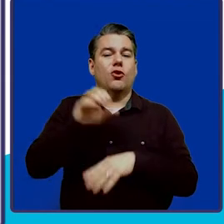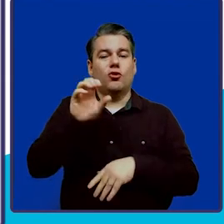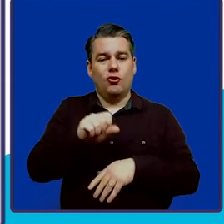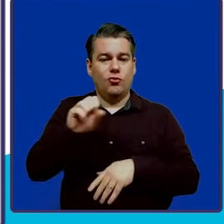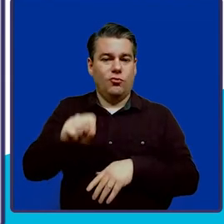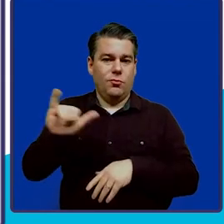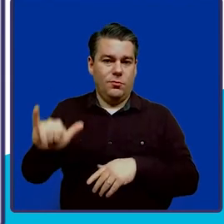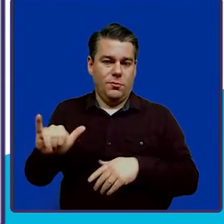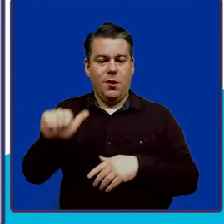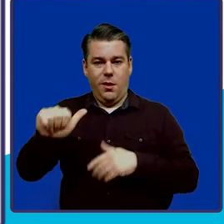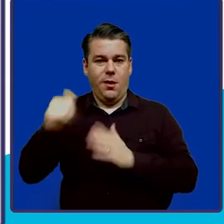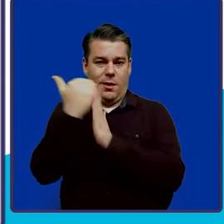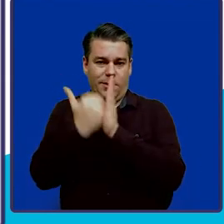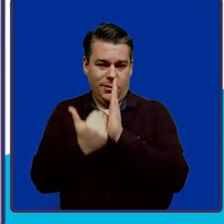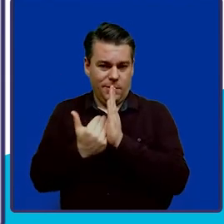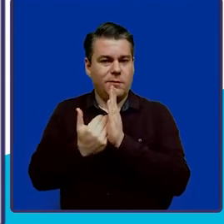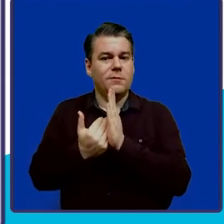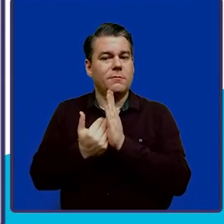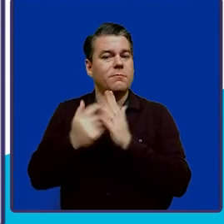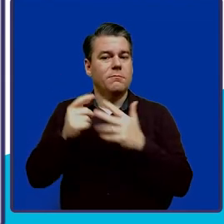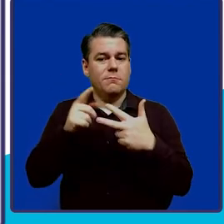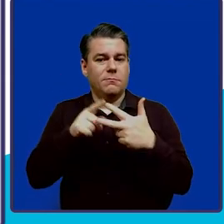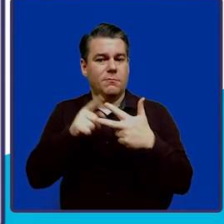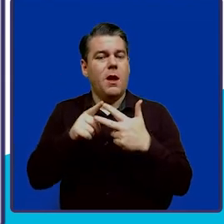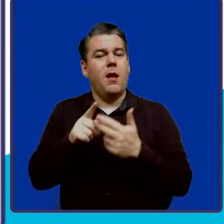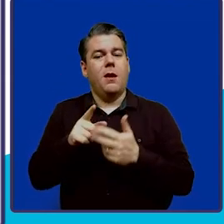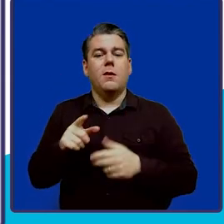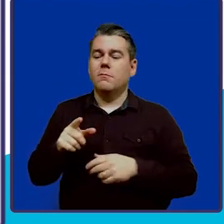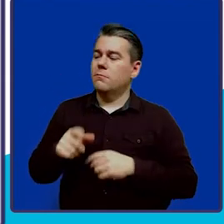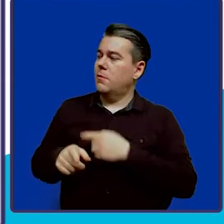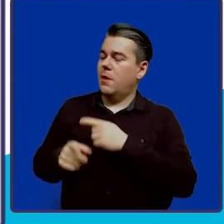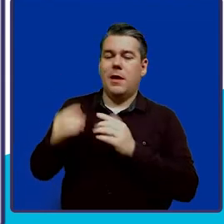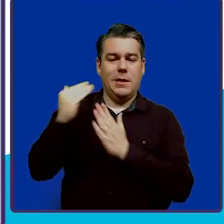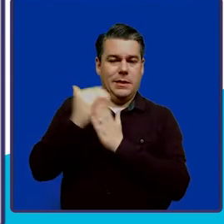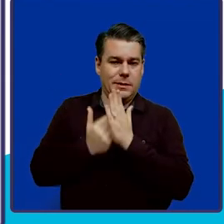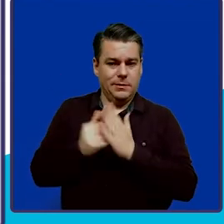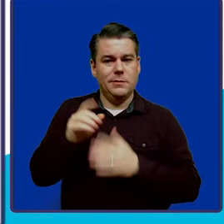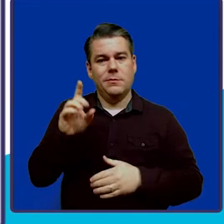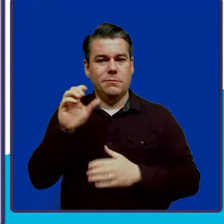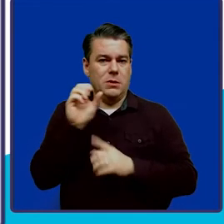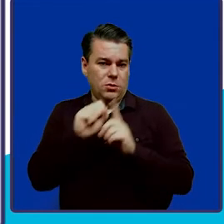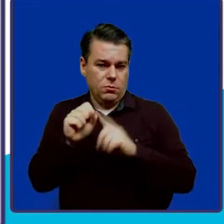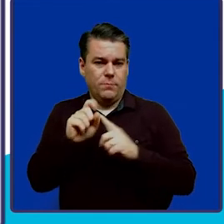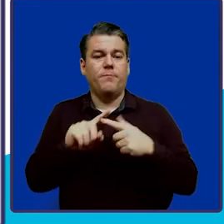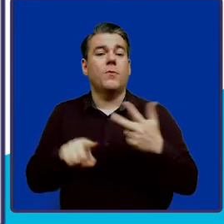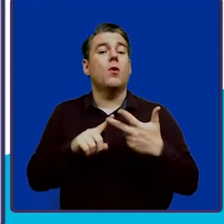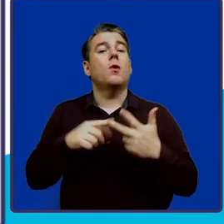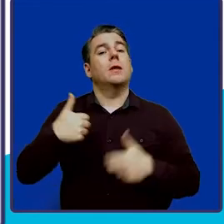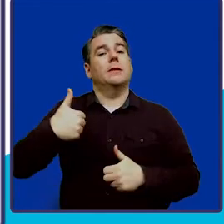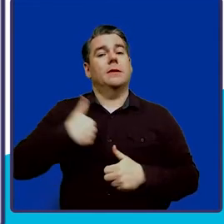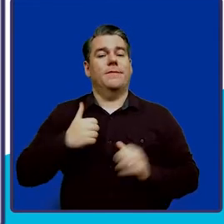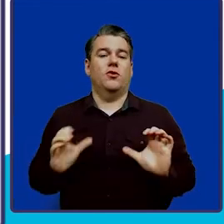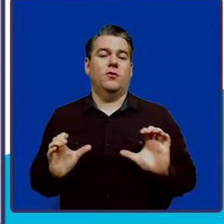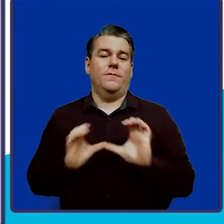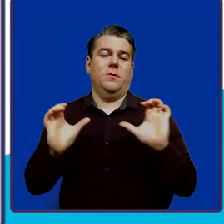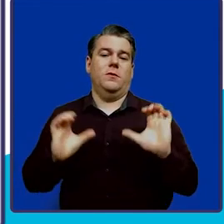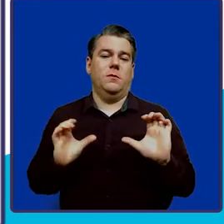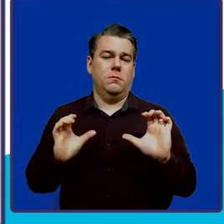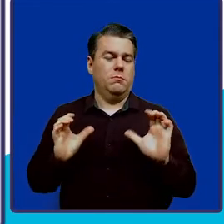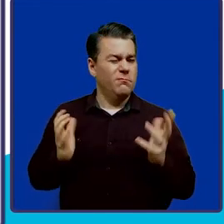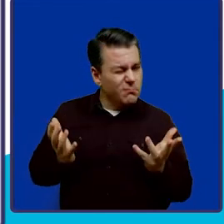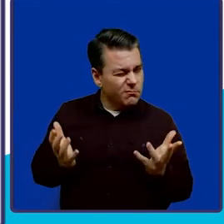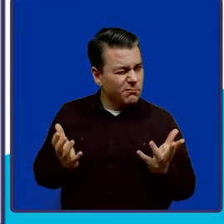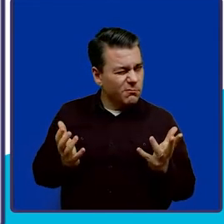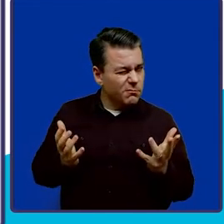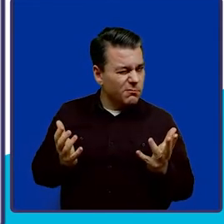Administration's list of compassionate allowances condition or through what's called self-certification. And what